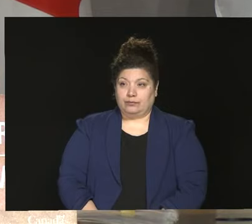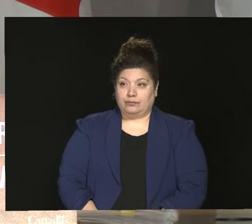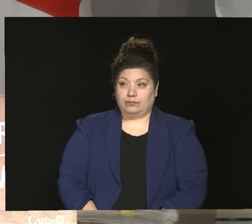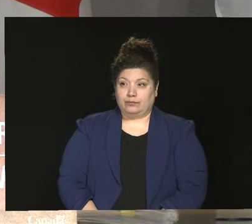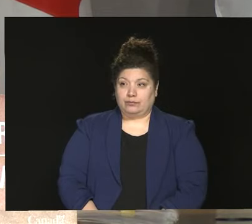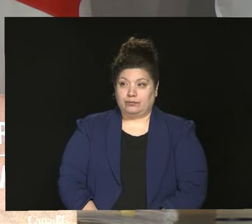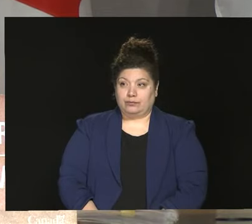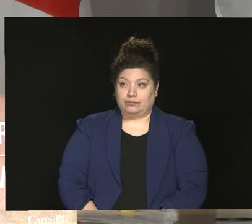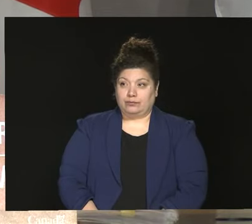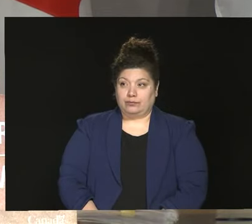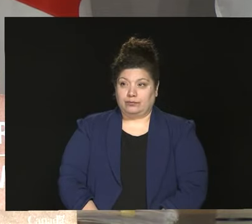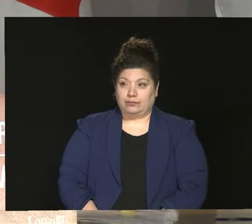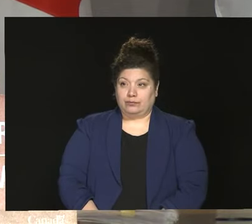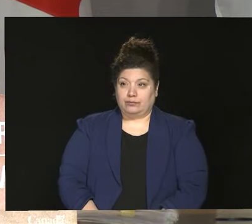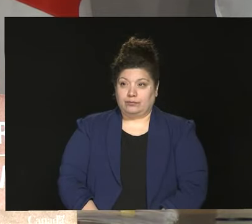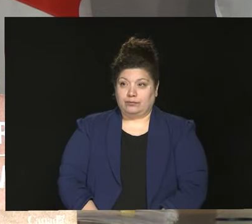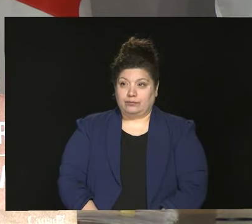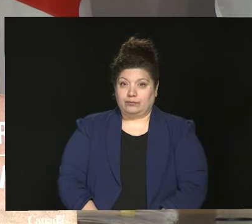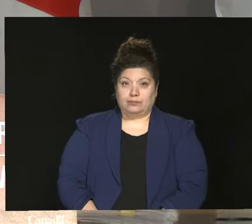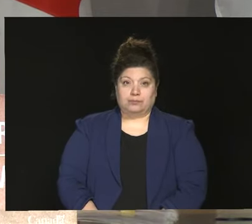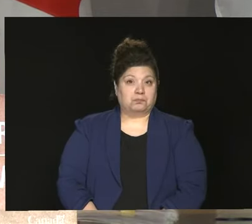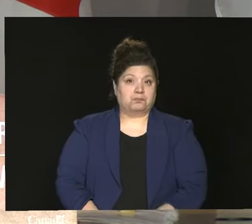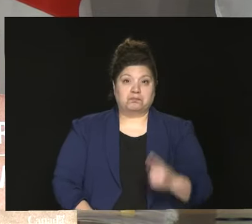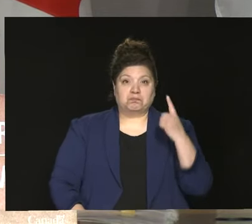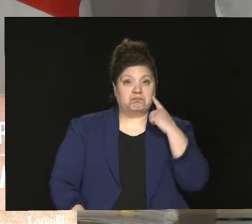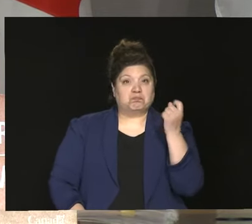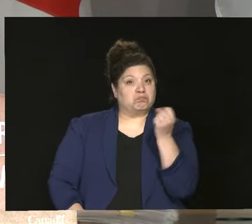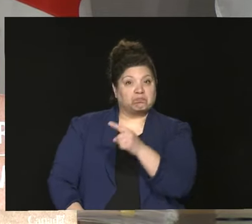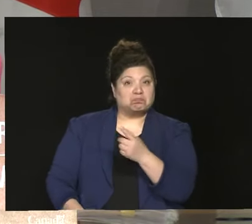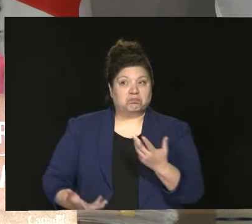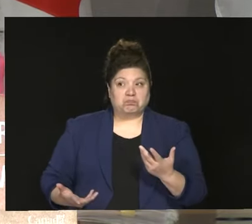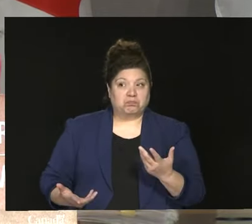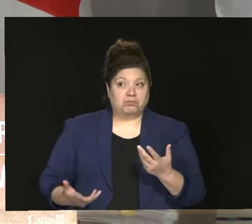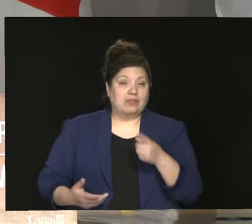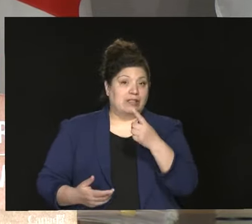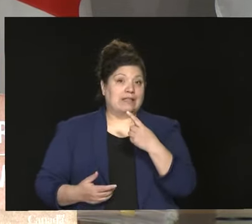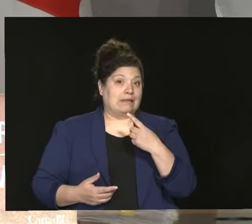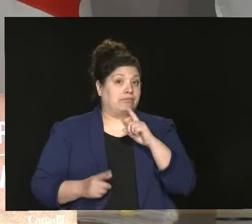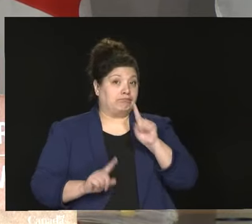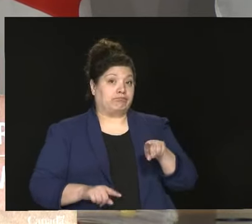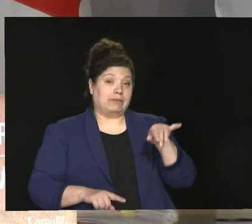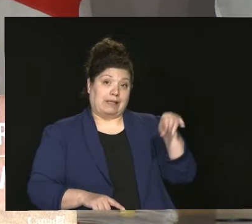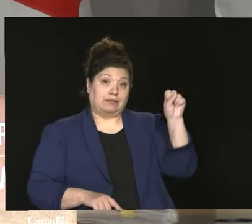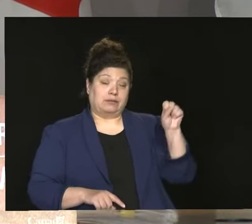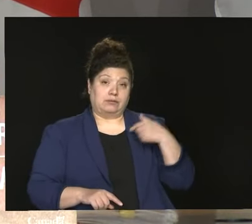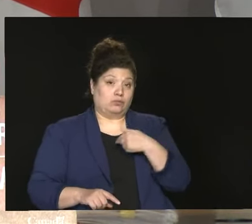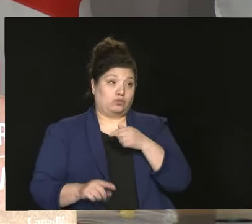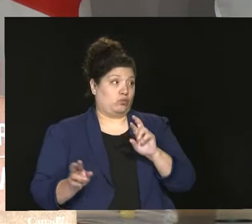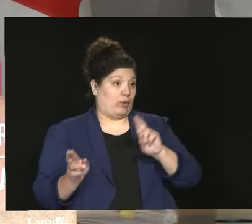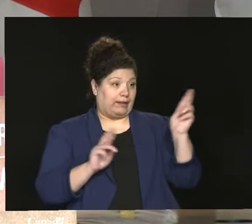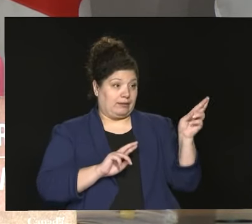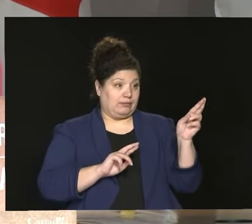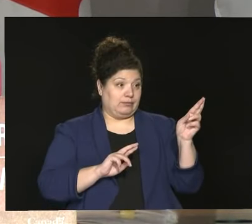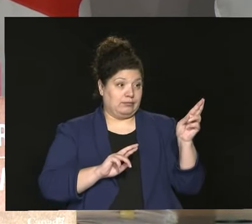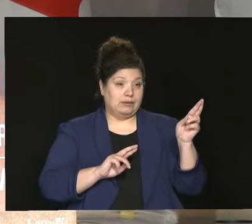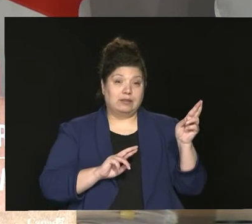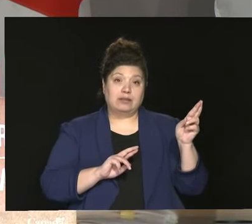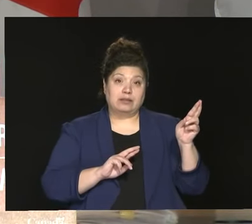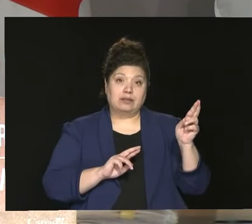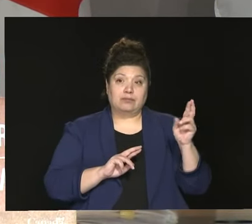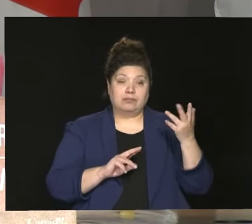Yes, we are ready to do that. It's just the timing for when we can sort of cue it in, as it were. Thank